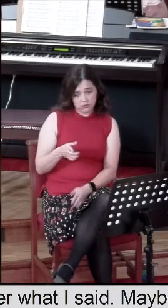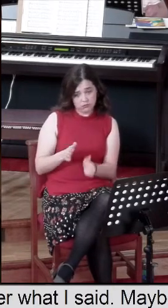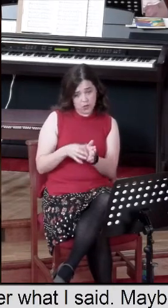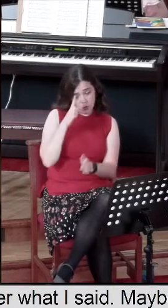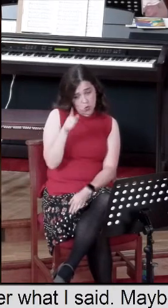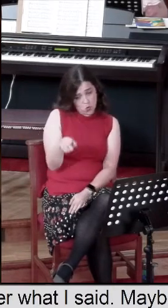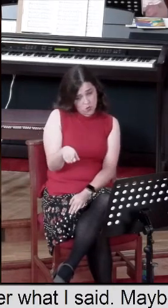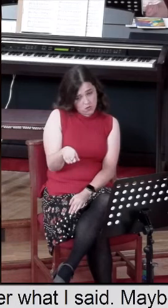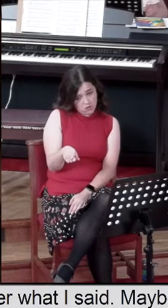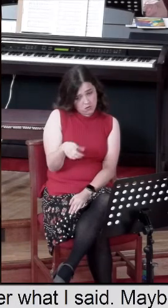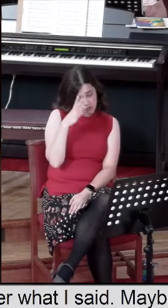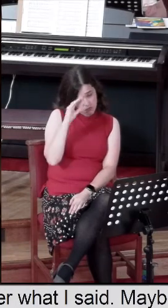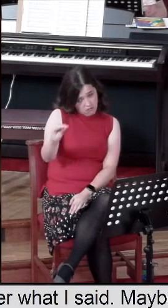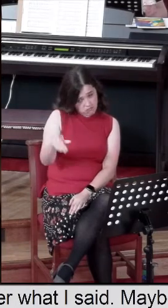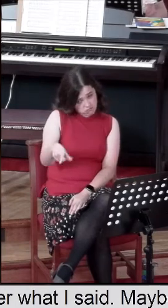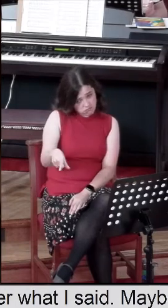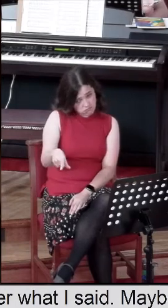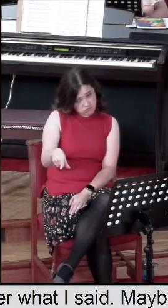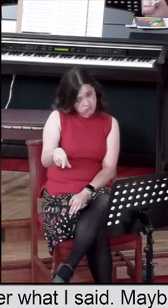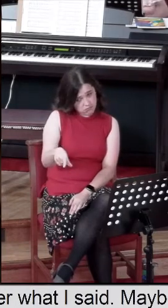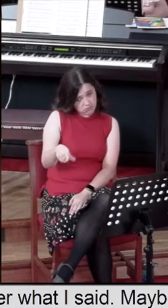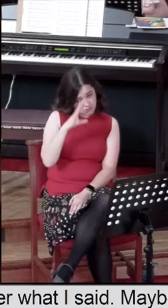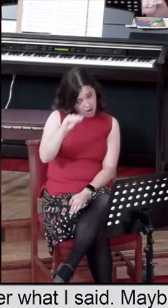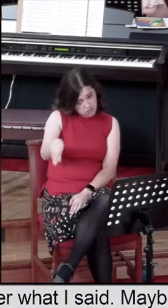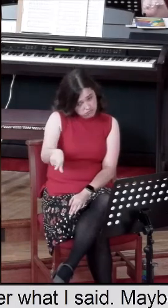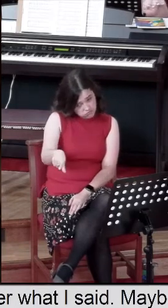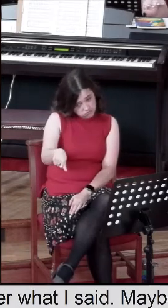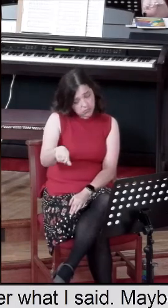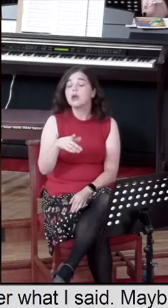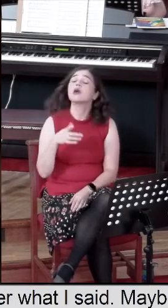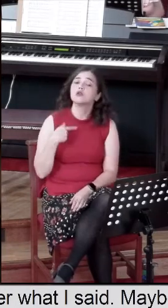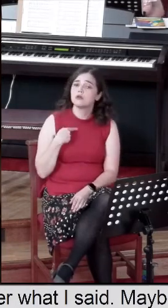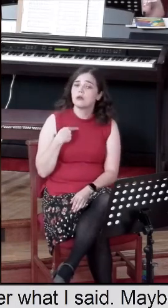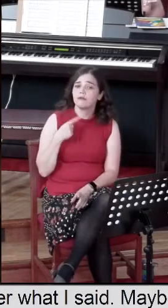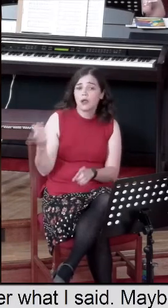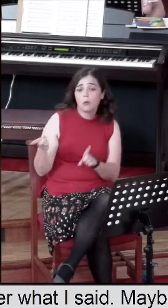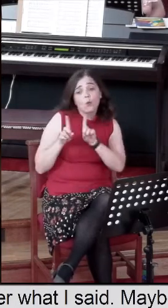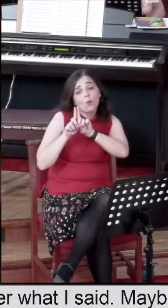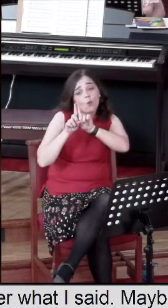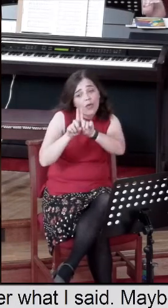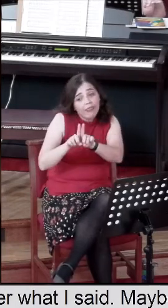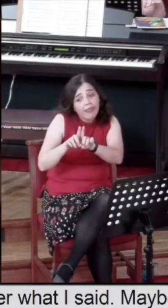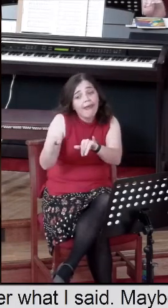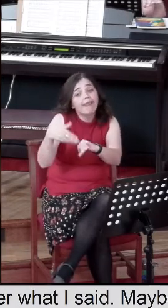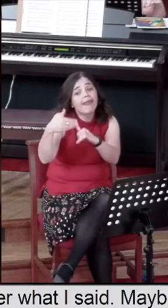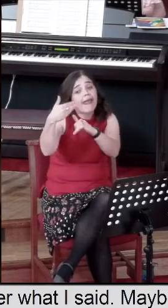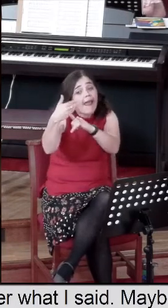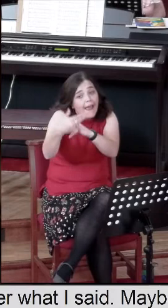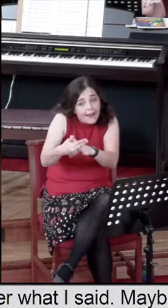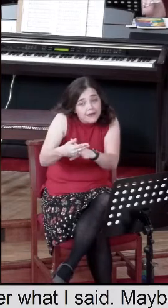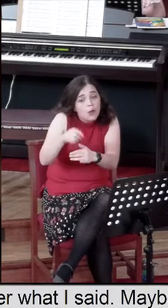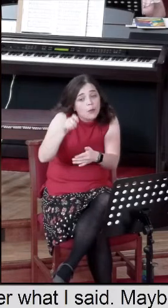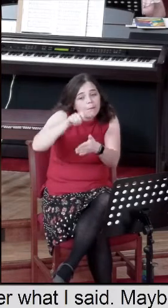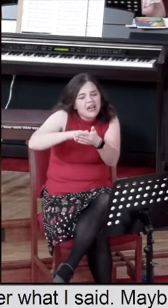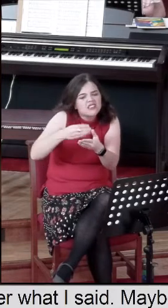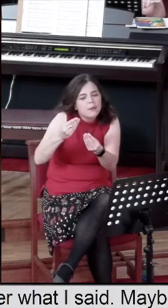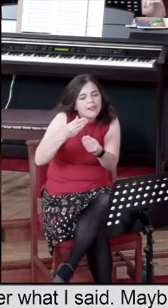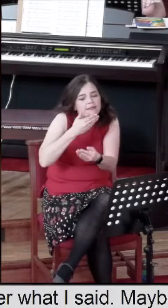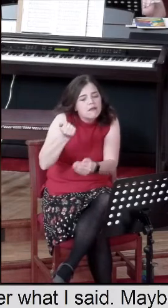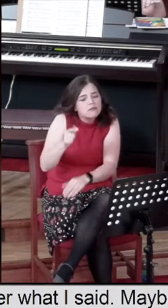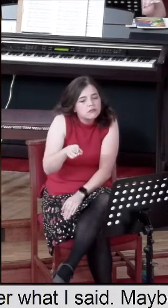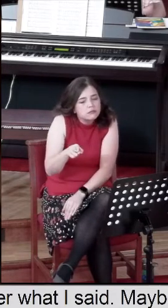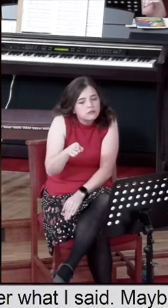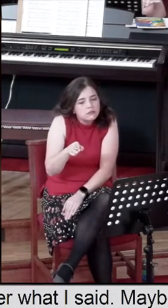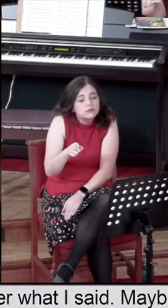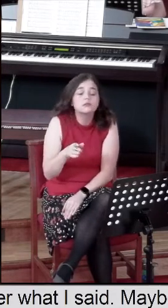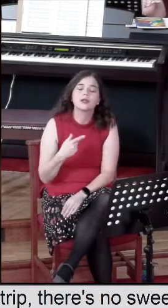know. And she knows you don't like that. And she says to you, if you just come with me to the shop, at the end I'll buy you something nice. And so you go